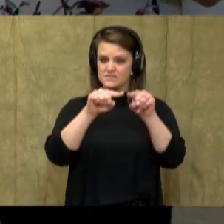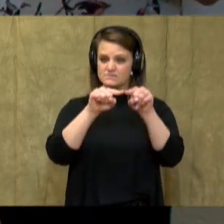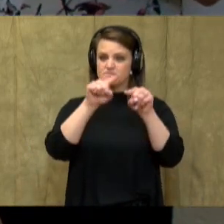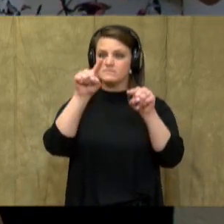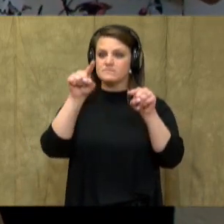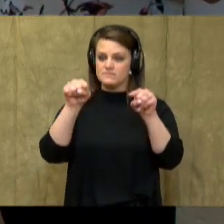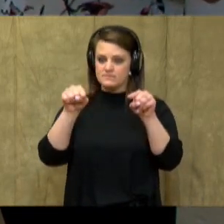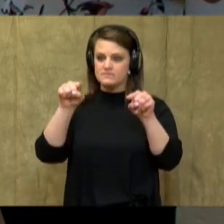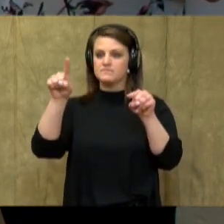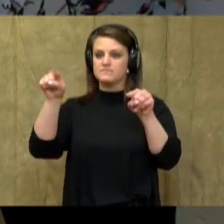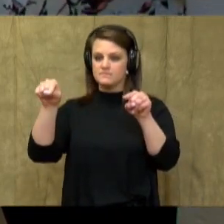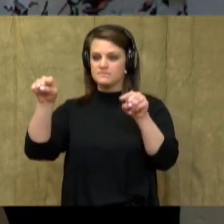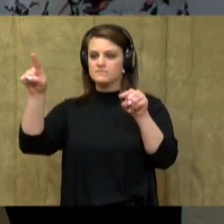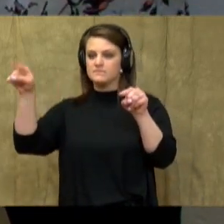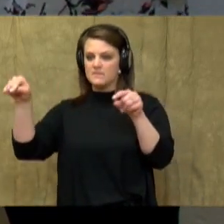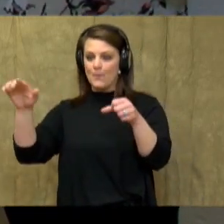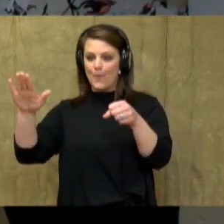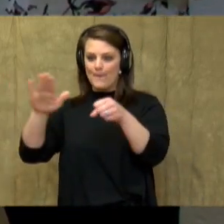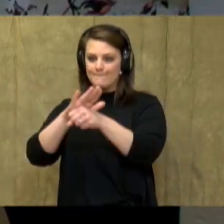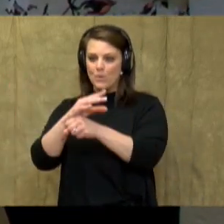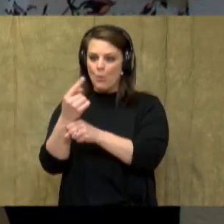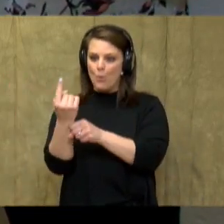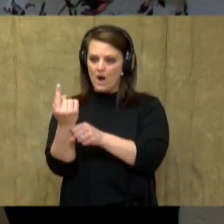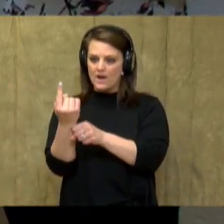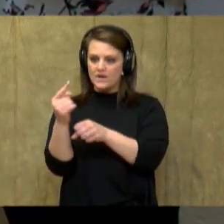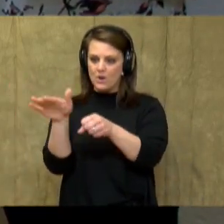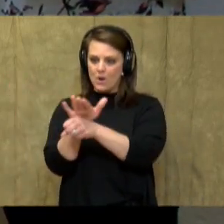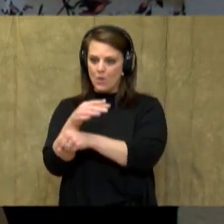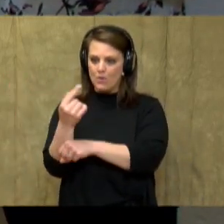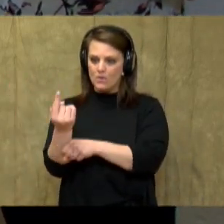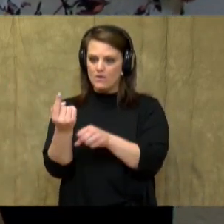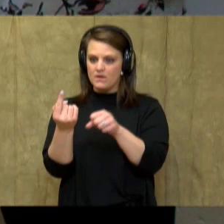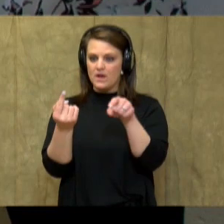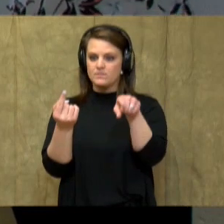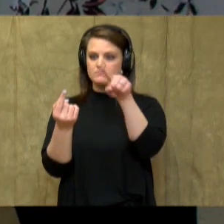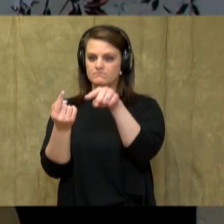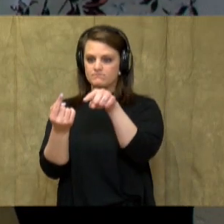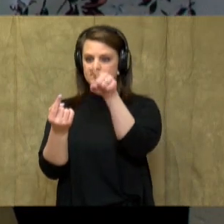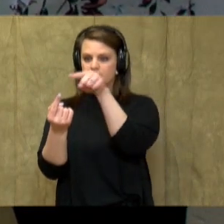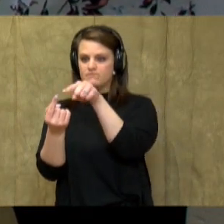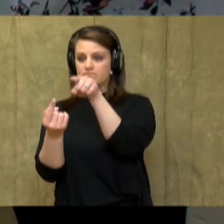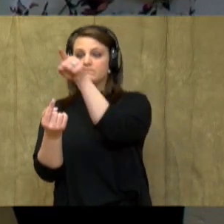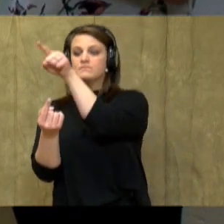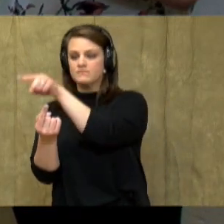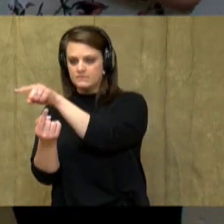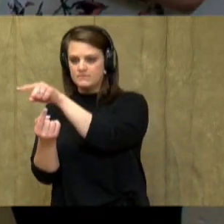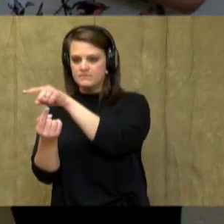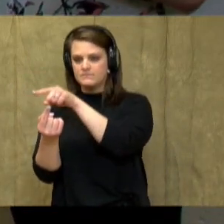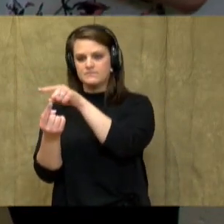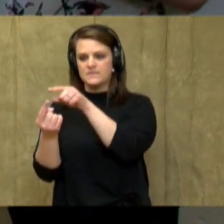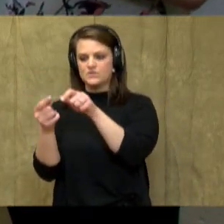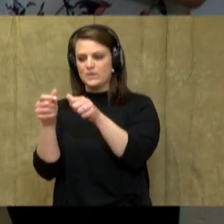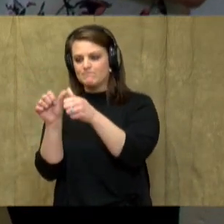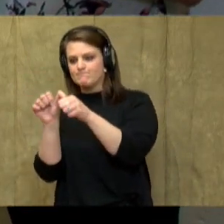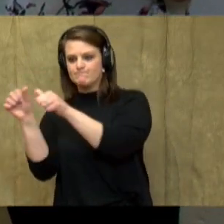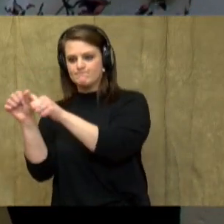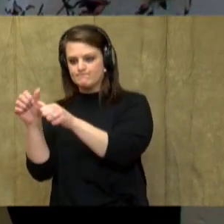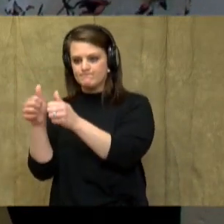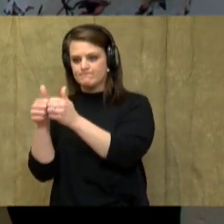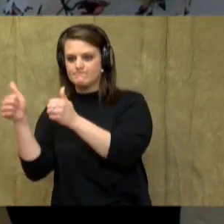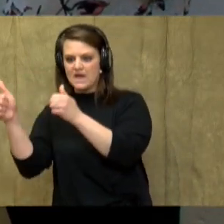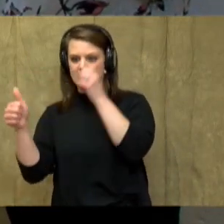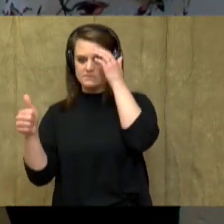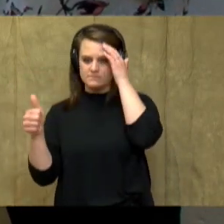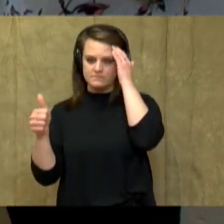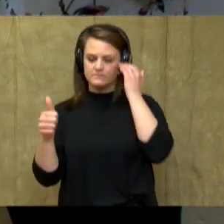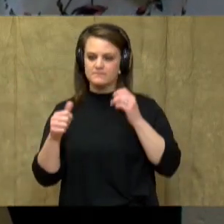over 1 whole because 5/10 is half and another 5/10 would be 1 whole, but I